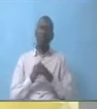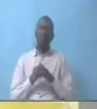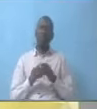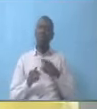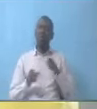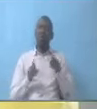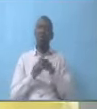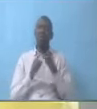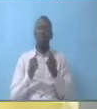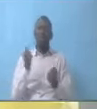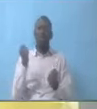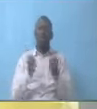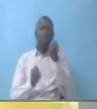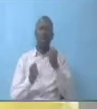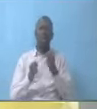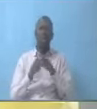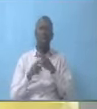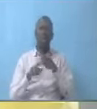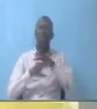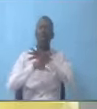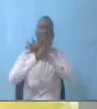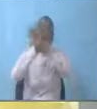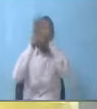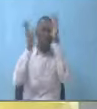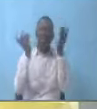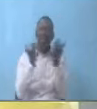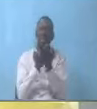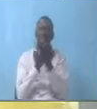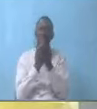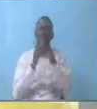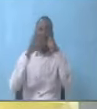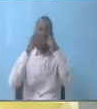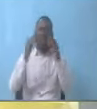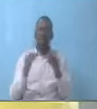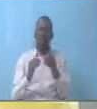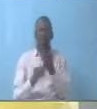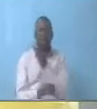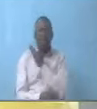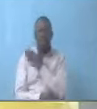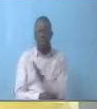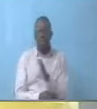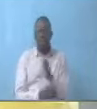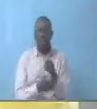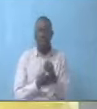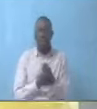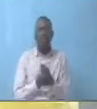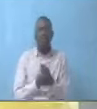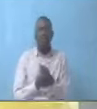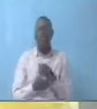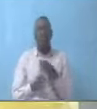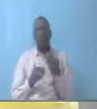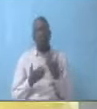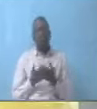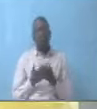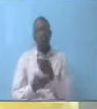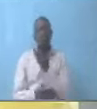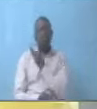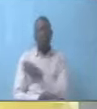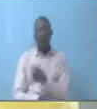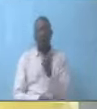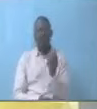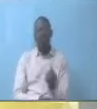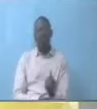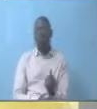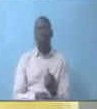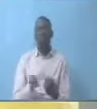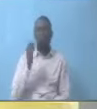suma nege suma auto wek suma bagage nege yeb ñu nanguko, we should be left alone, war nañ ñu genn nak,